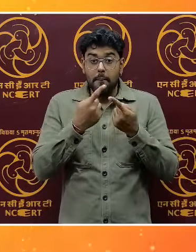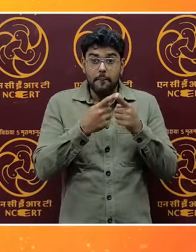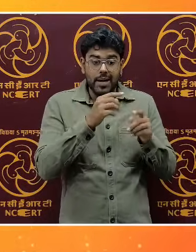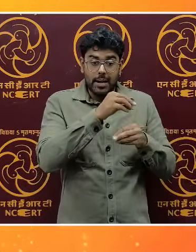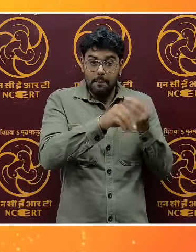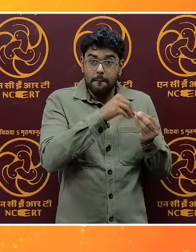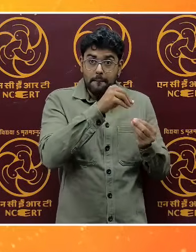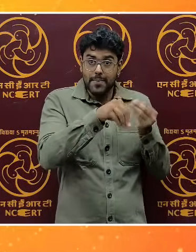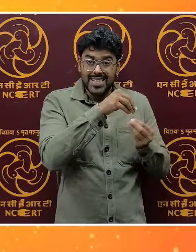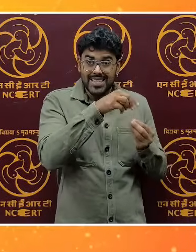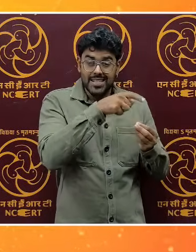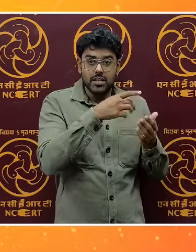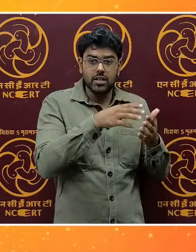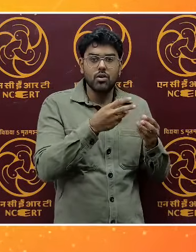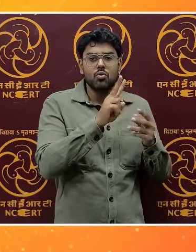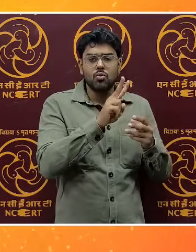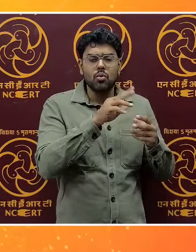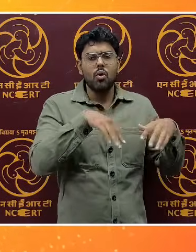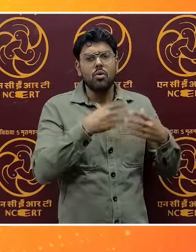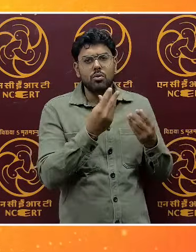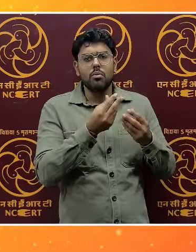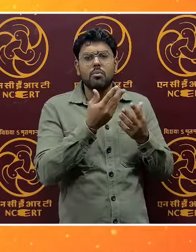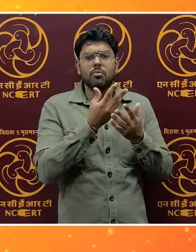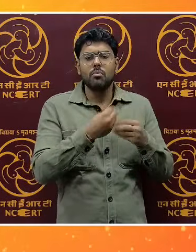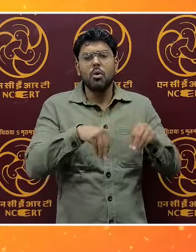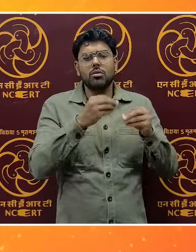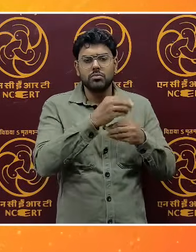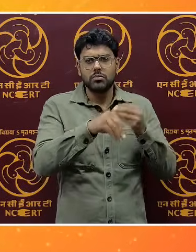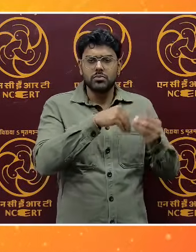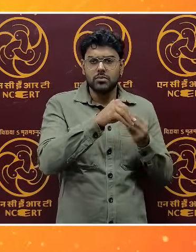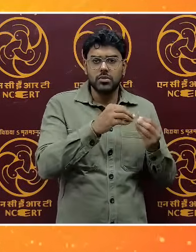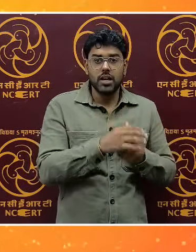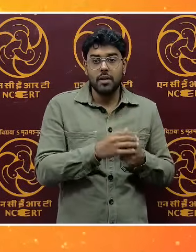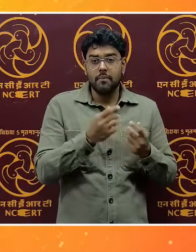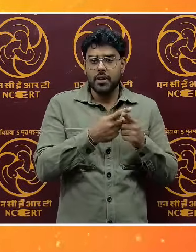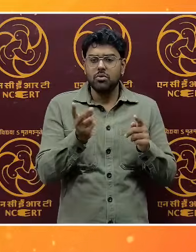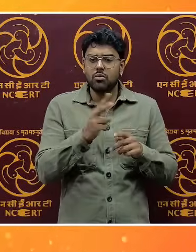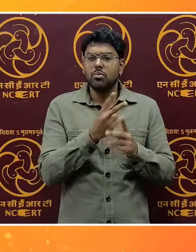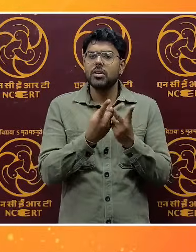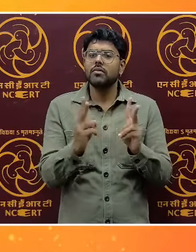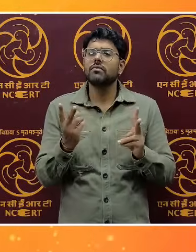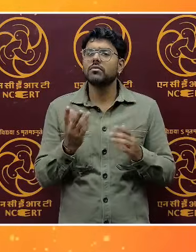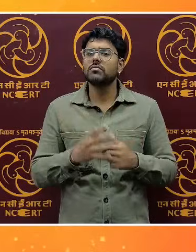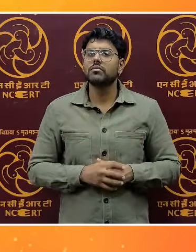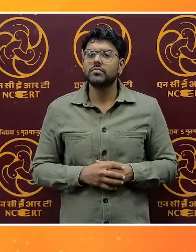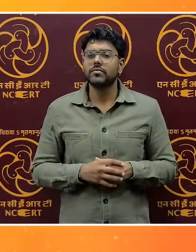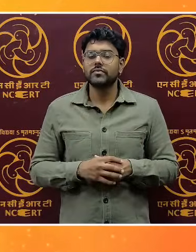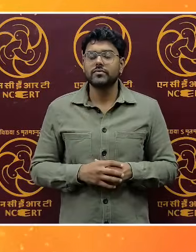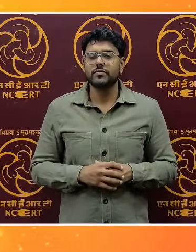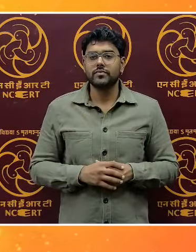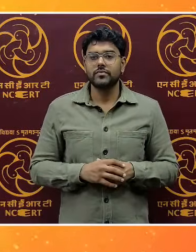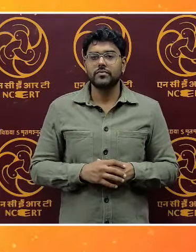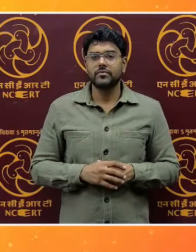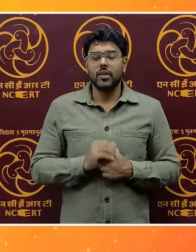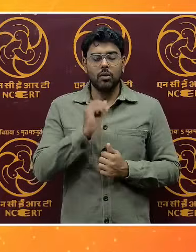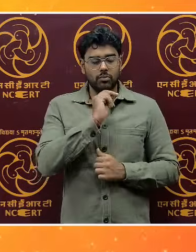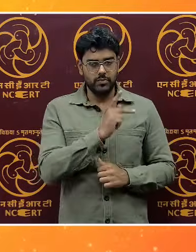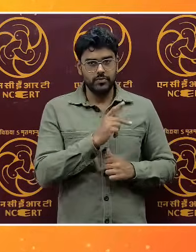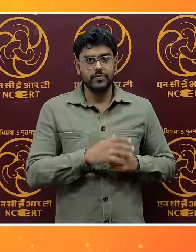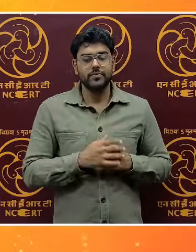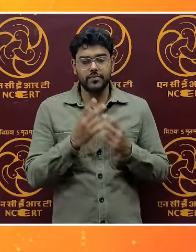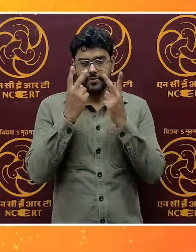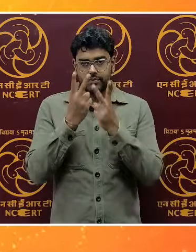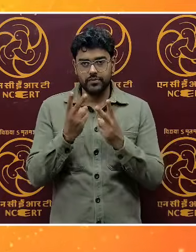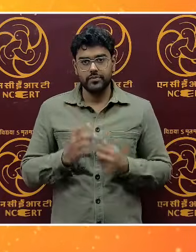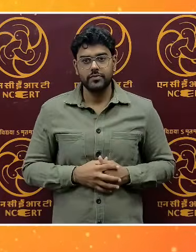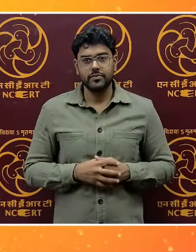combining more than two or two, substances. So how these two are different basically? Okay, we'll just see that